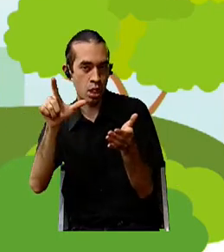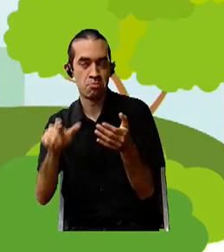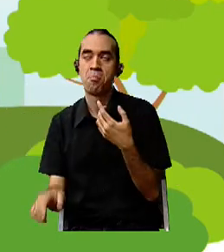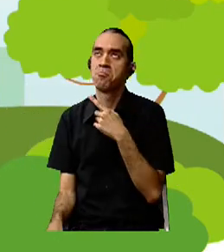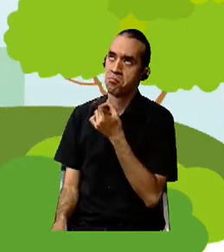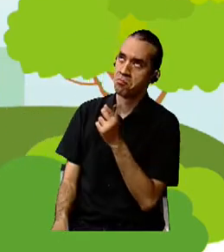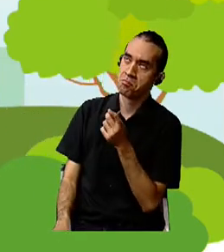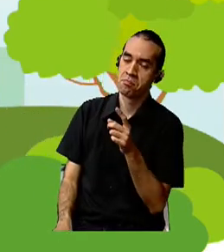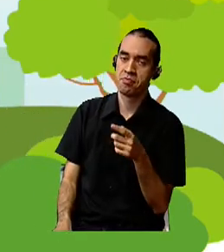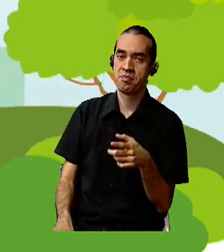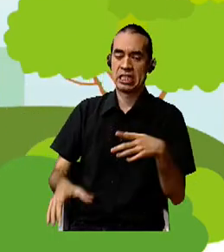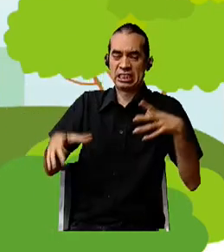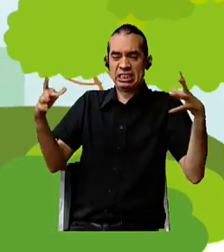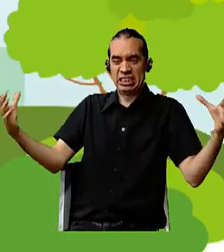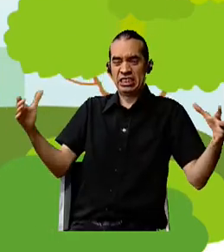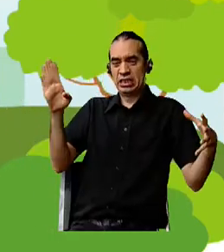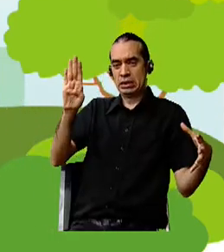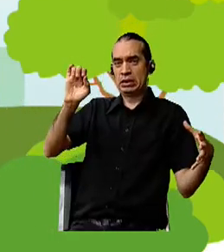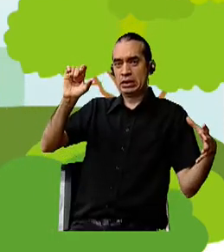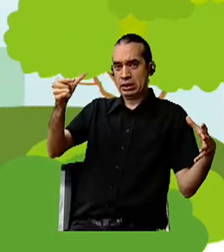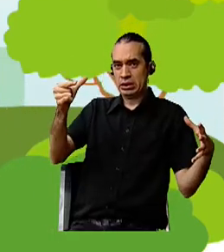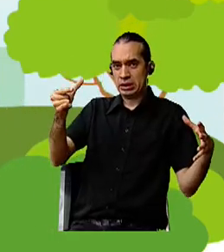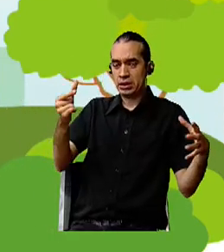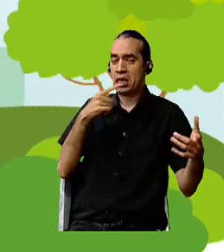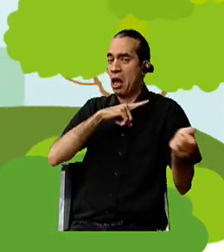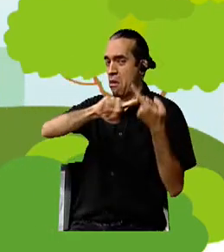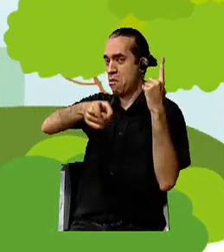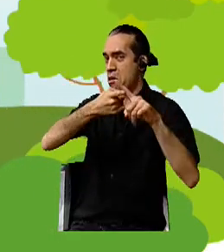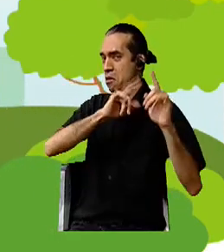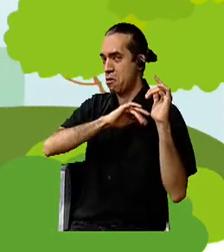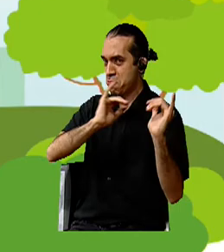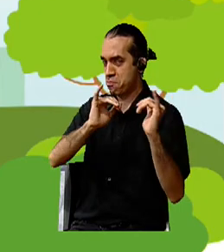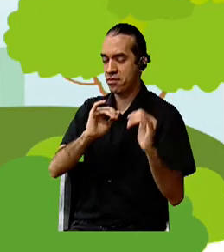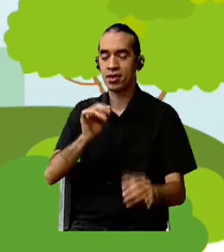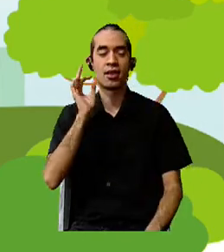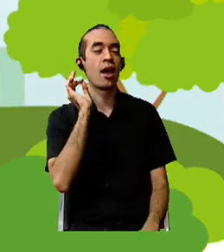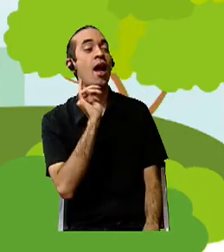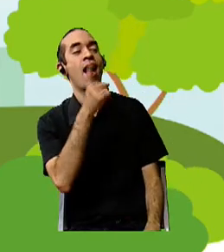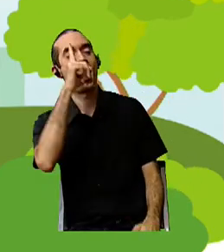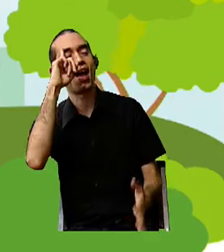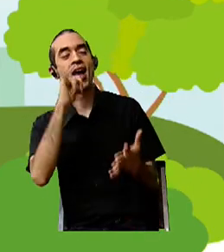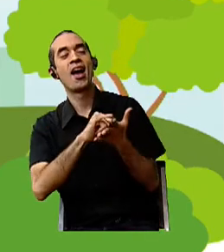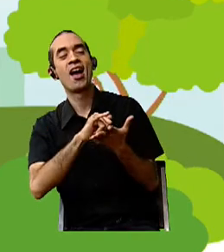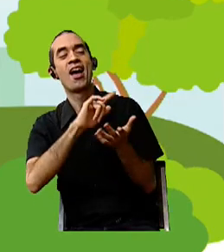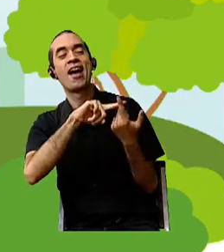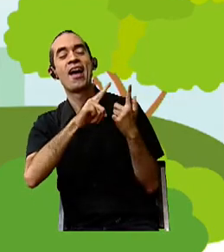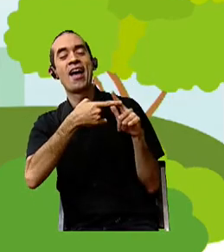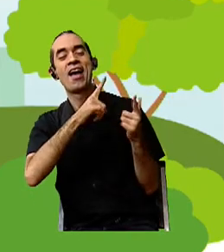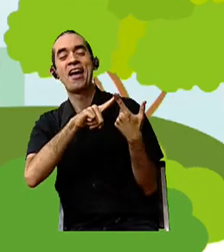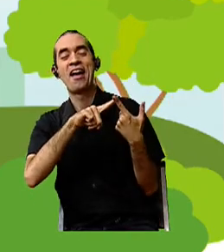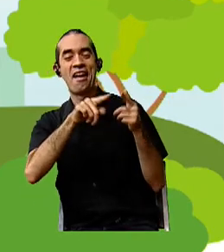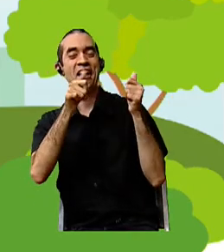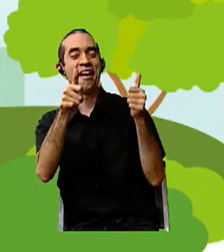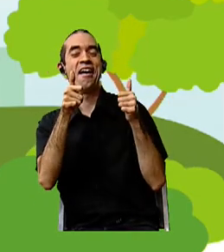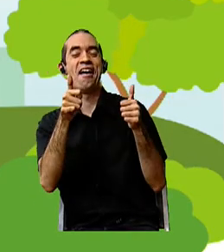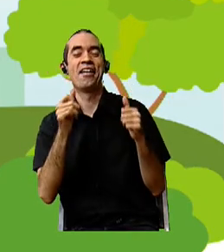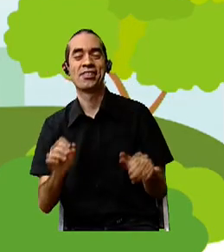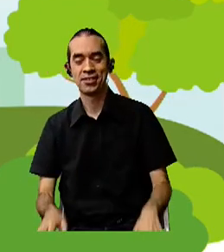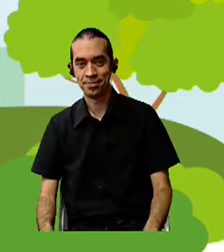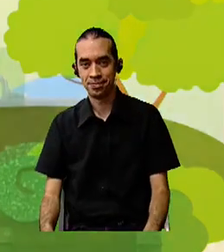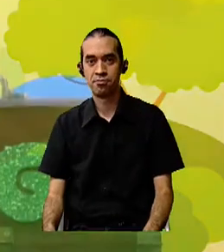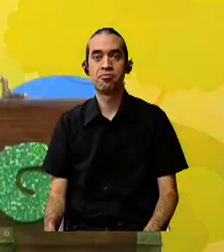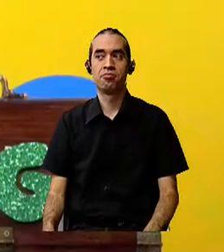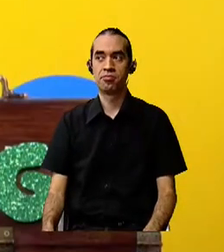That one is very big, so I'm gonna be his friend. That is why you want to be his friend. Very good, Chuli.